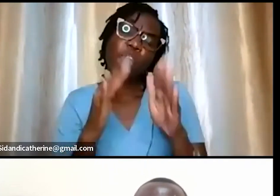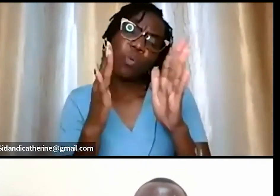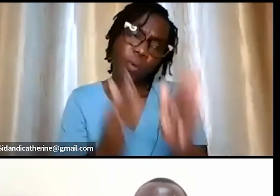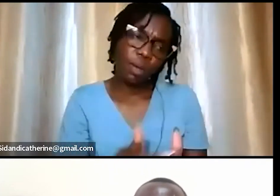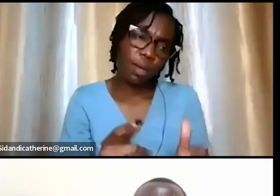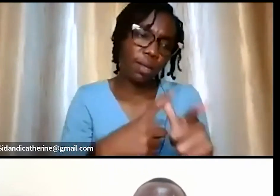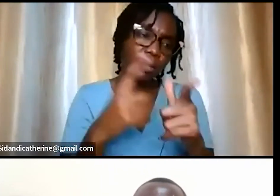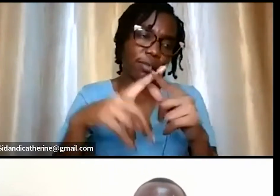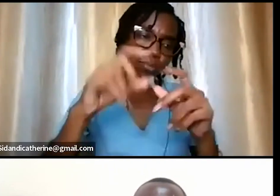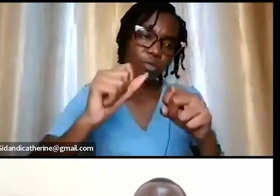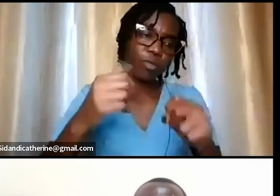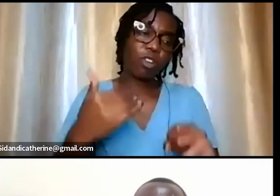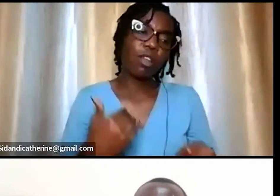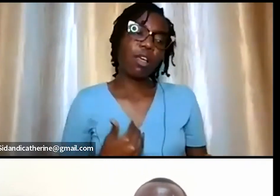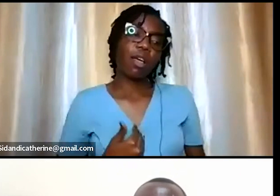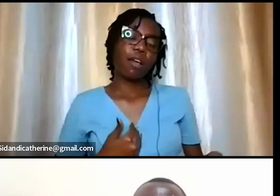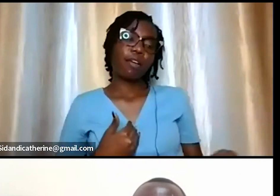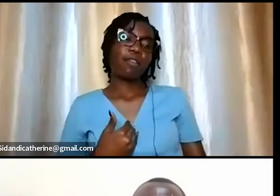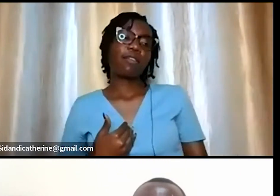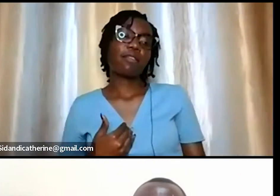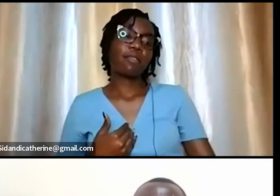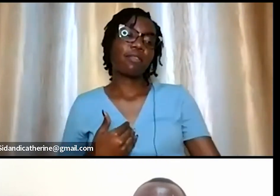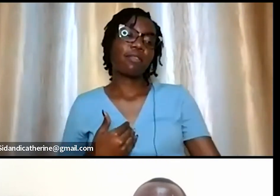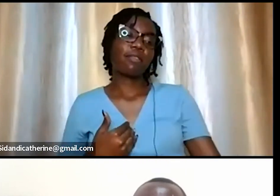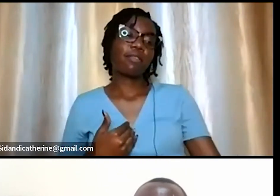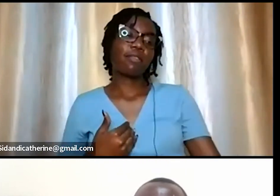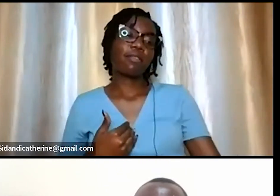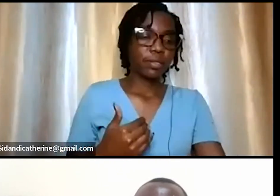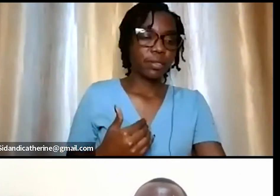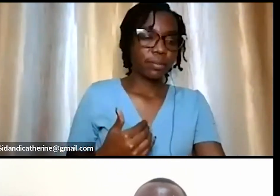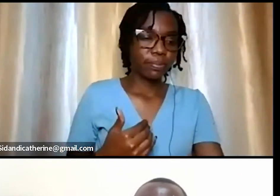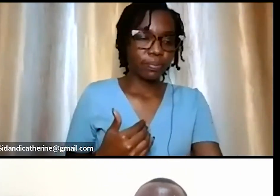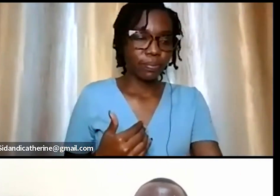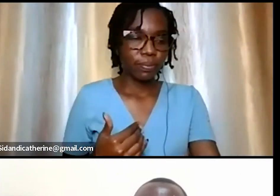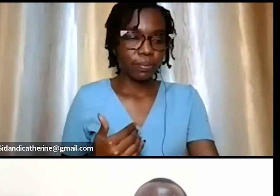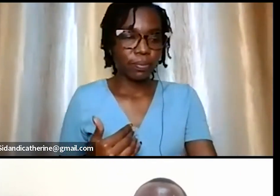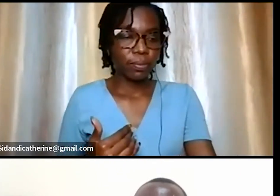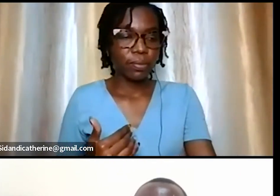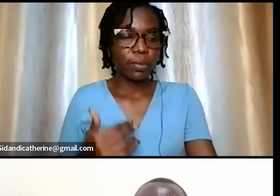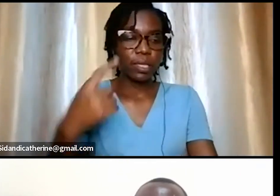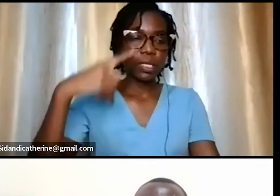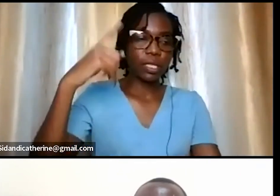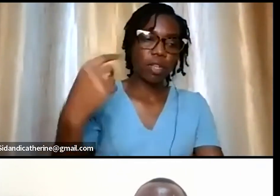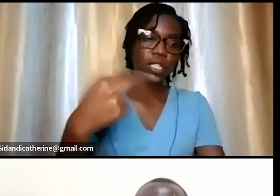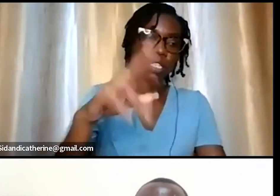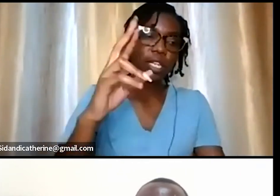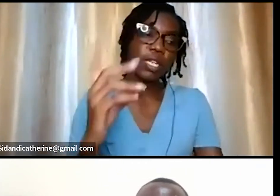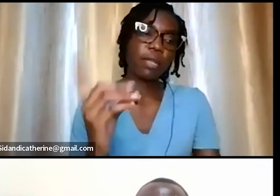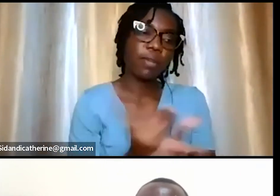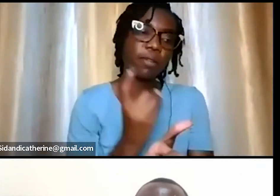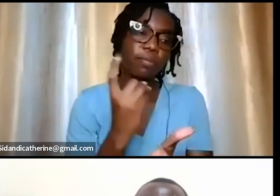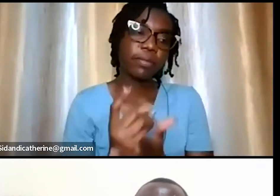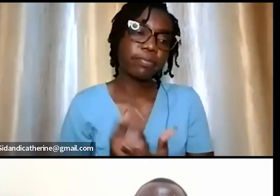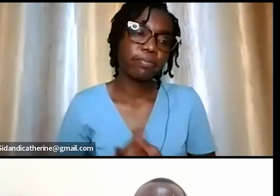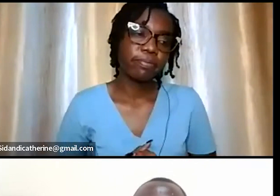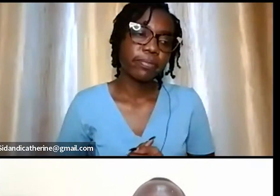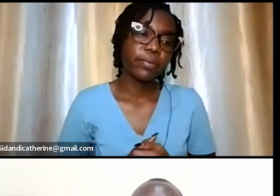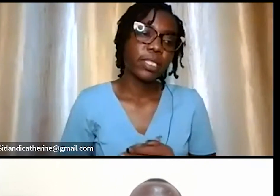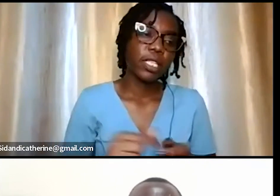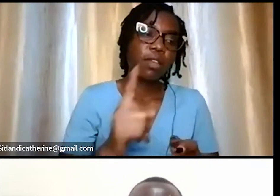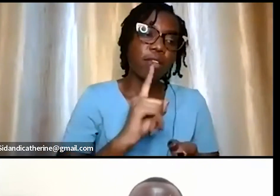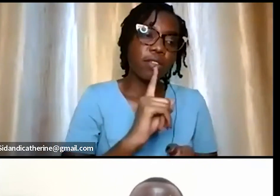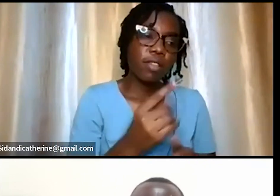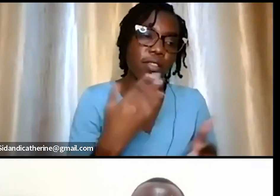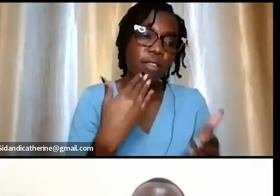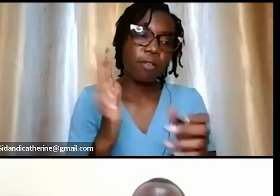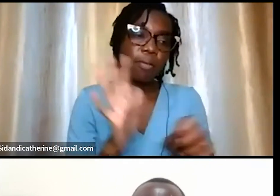have a successful HR department. Thank you very much, Kevin, for the opportunity. I don't know how